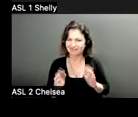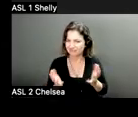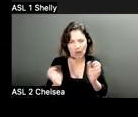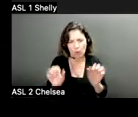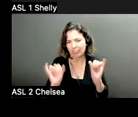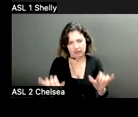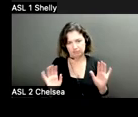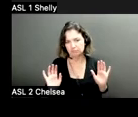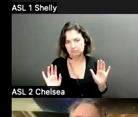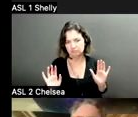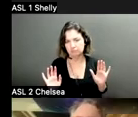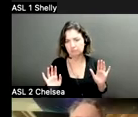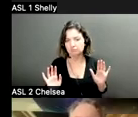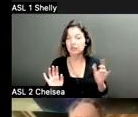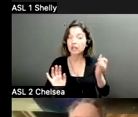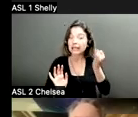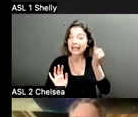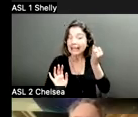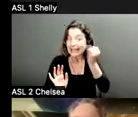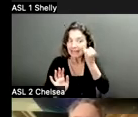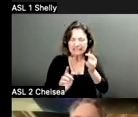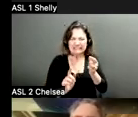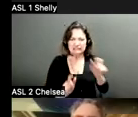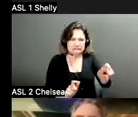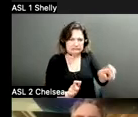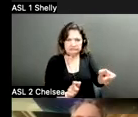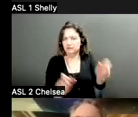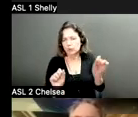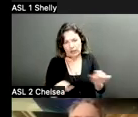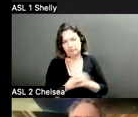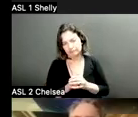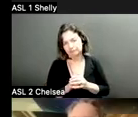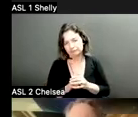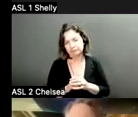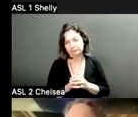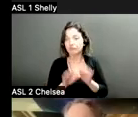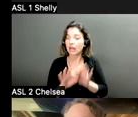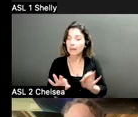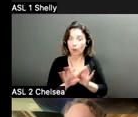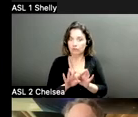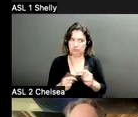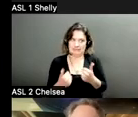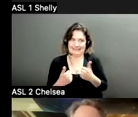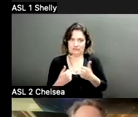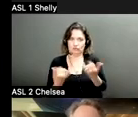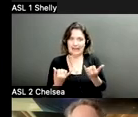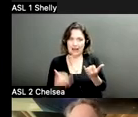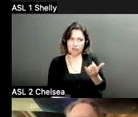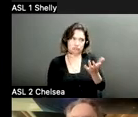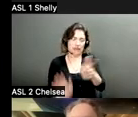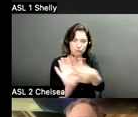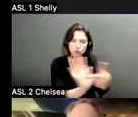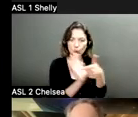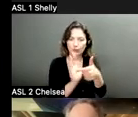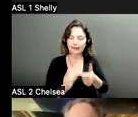But it's certainly something that I think needs to be said when you are, I guess, presenting live sound,